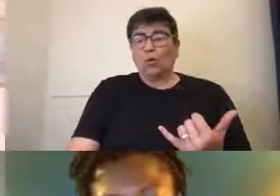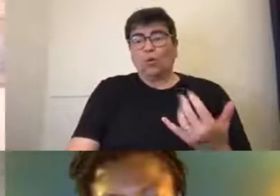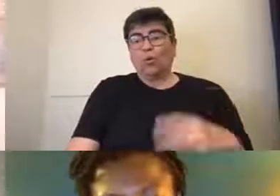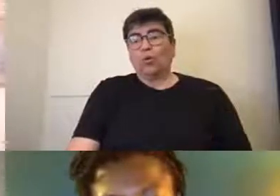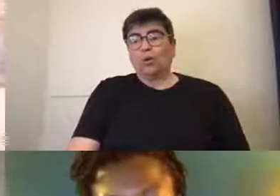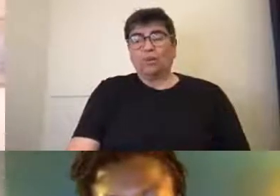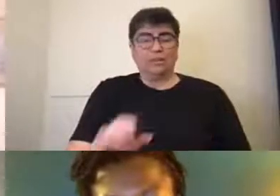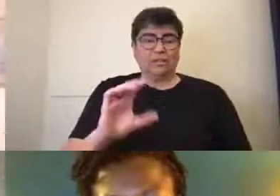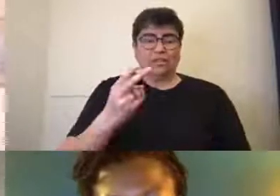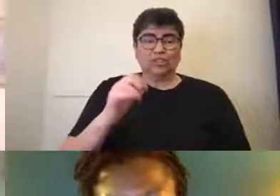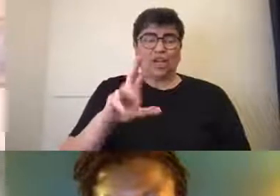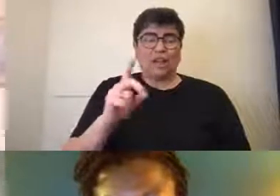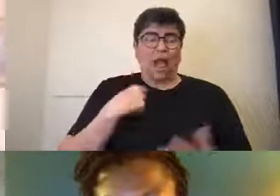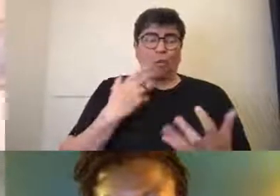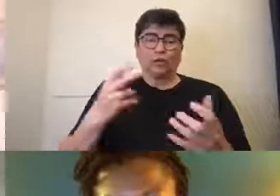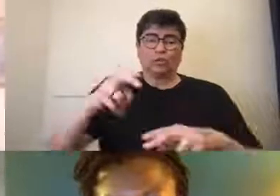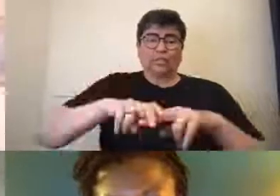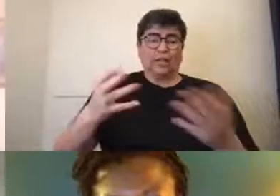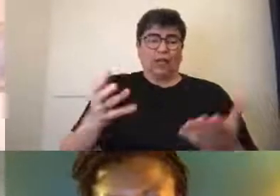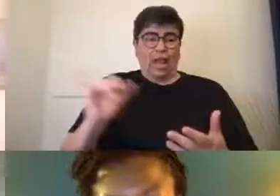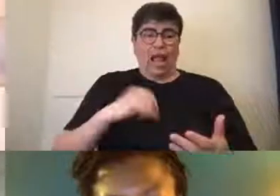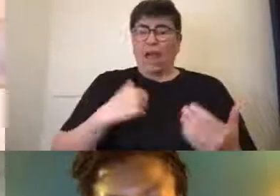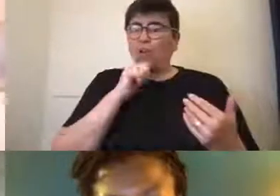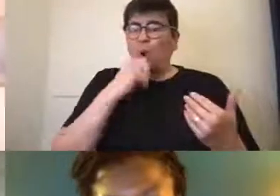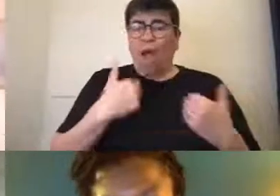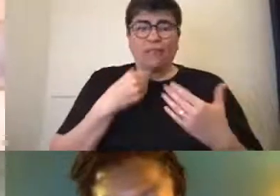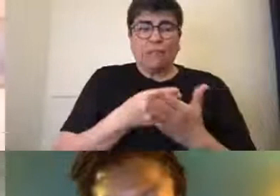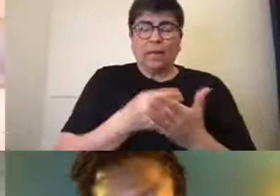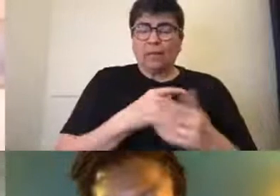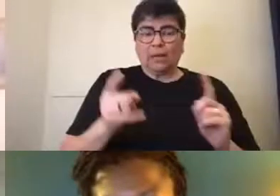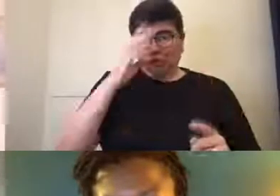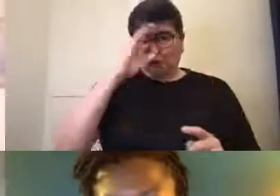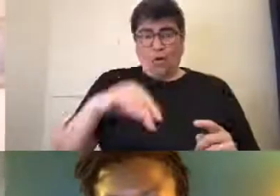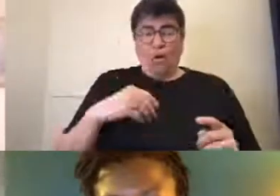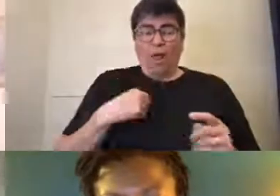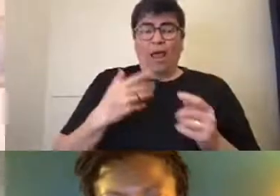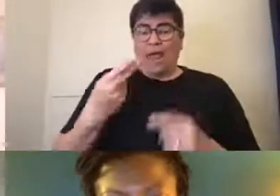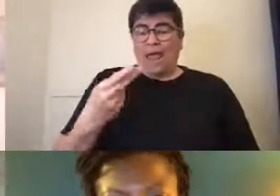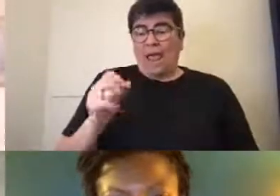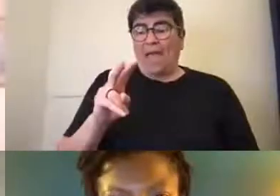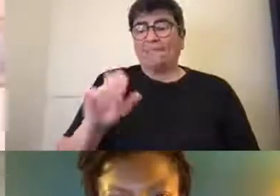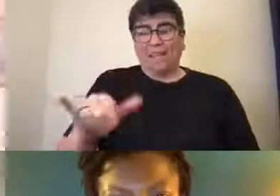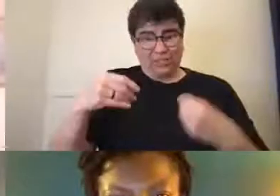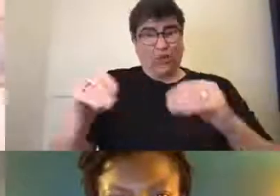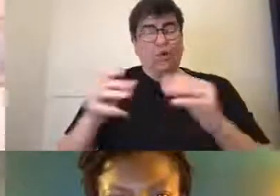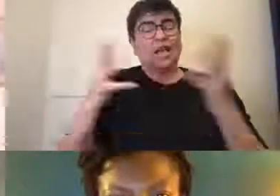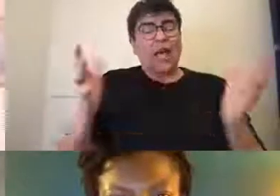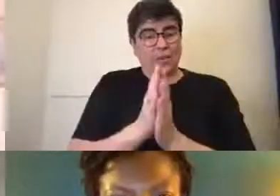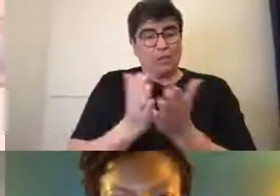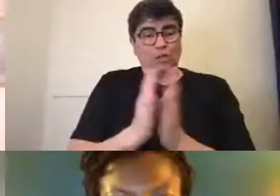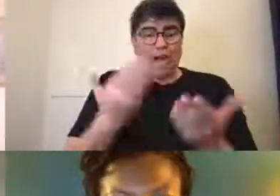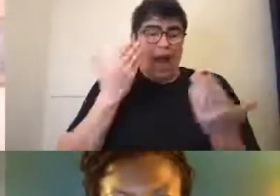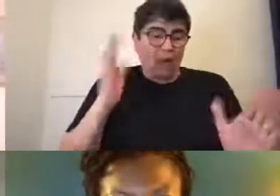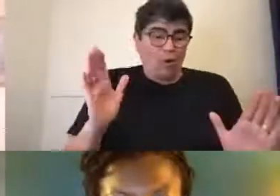child, I want to sit up in here and talk like I ain't got no money, but you know, that heavy sold a lot of books, you know what I mean? So I don't